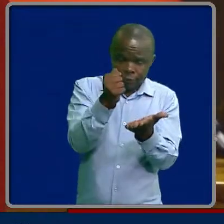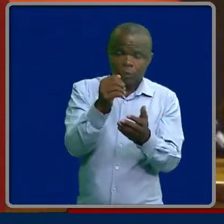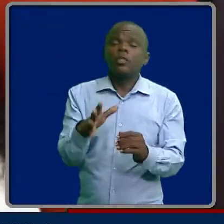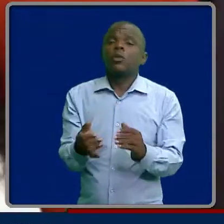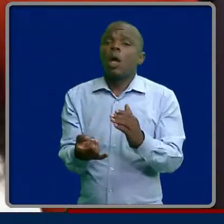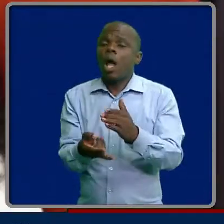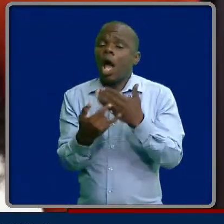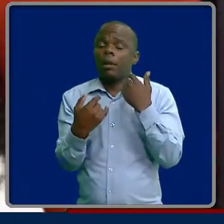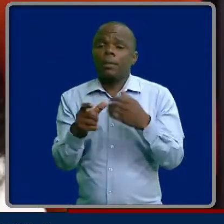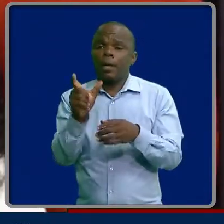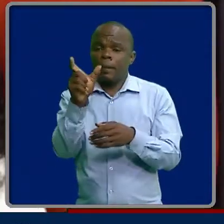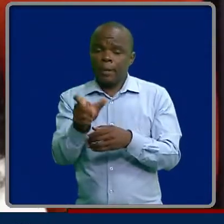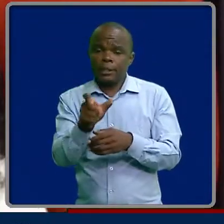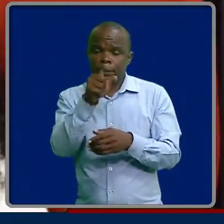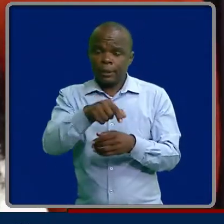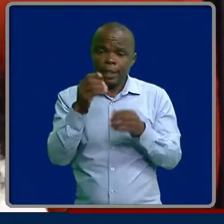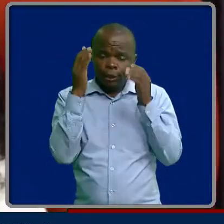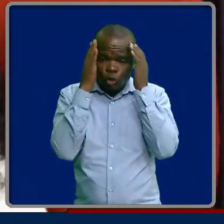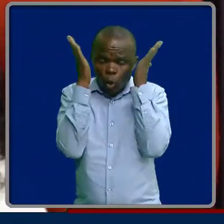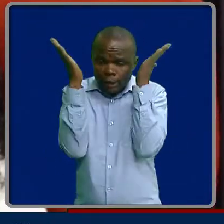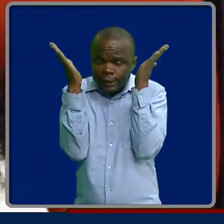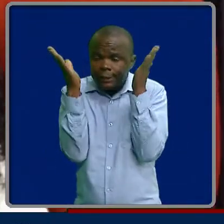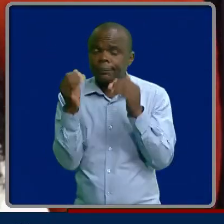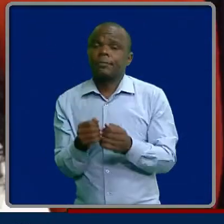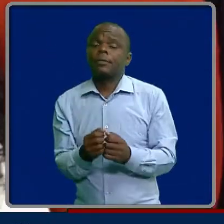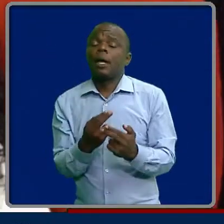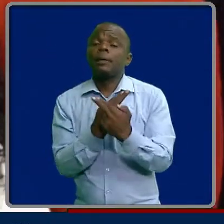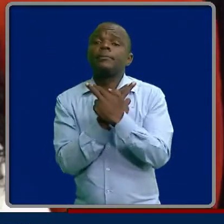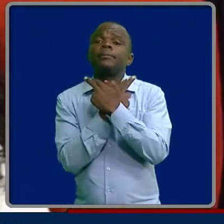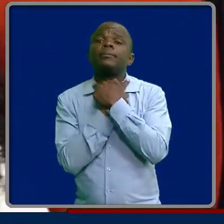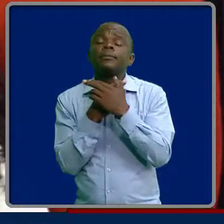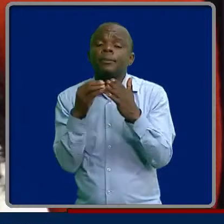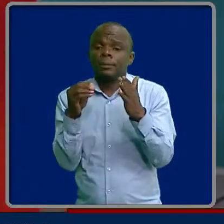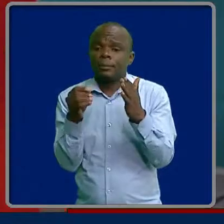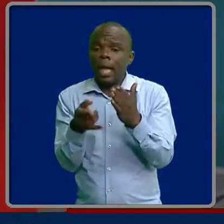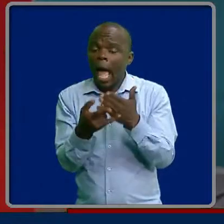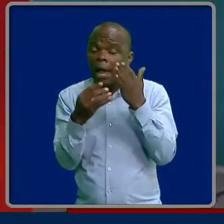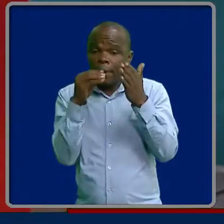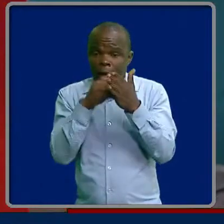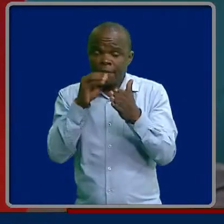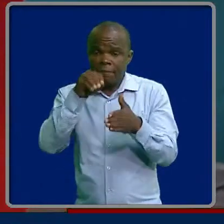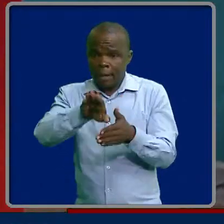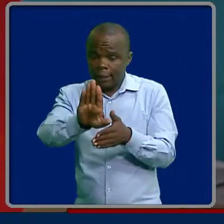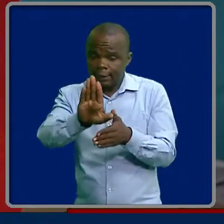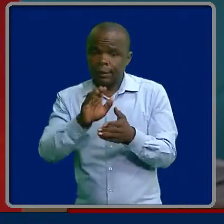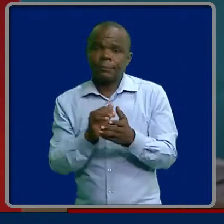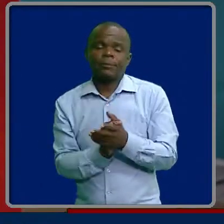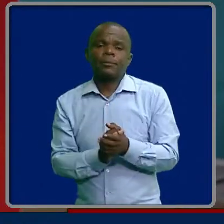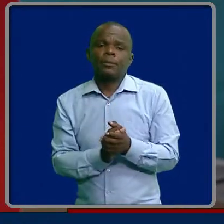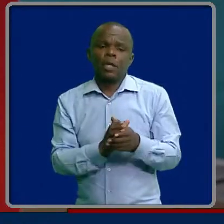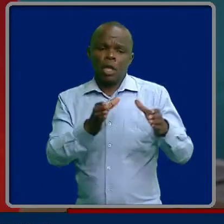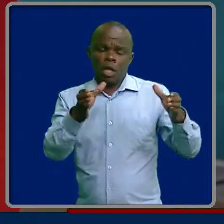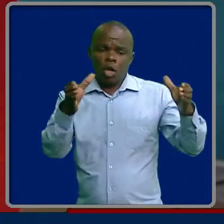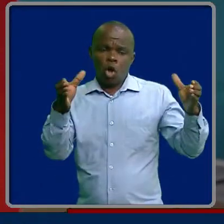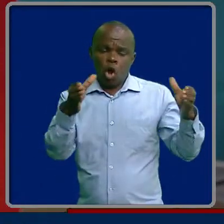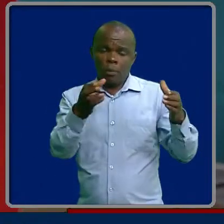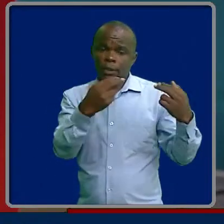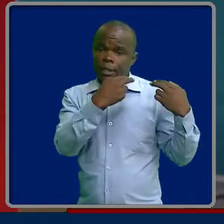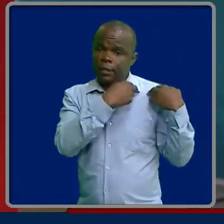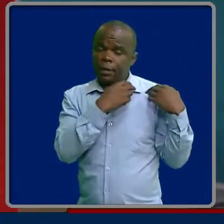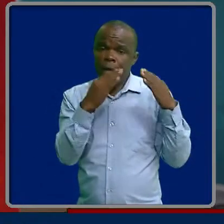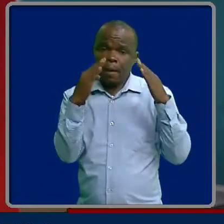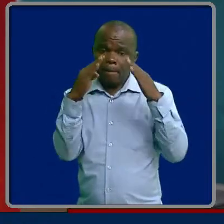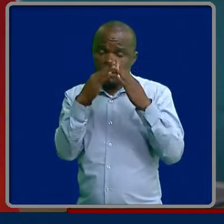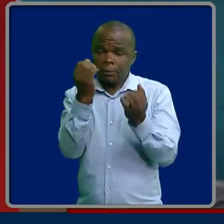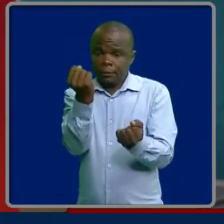assistance. The Portfolio Committee in the House of Senate of the Minister of Justice has been briefed on the Legal